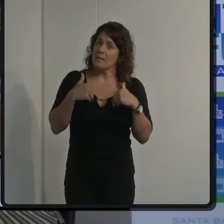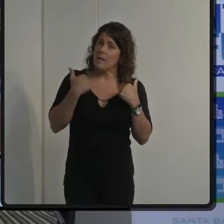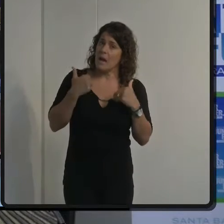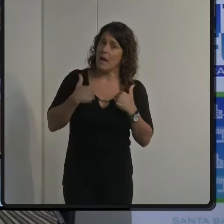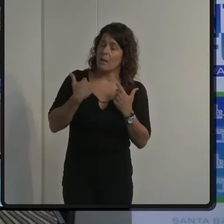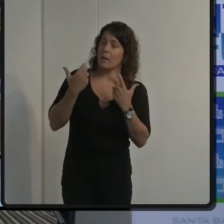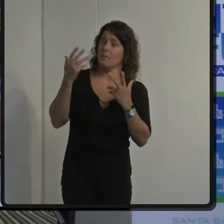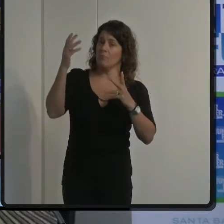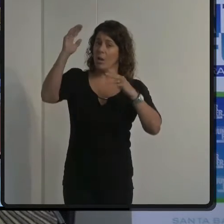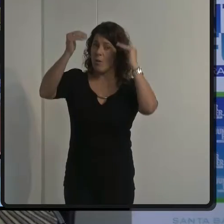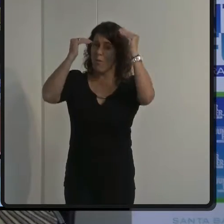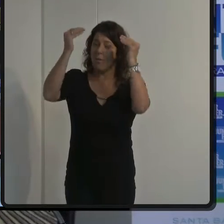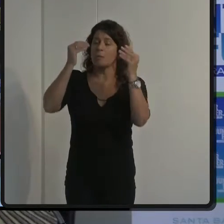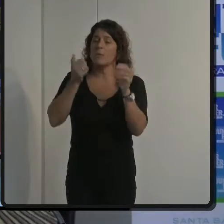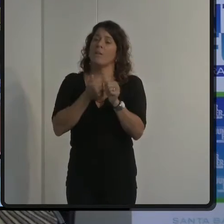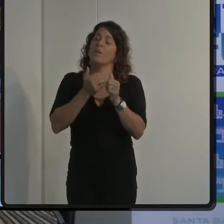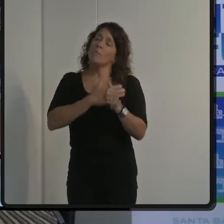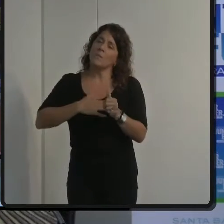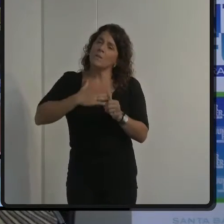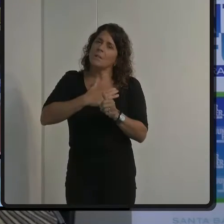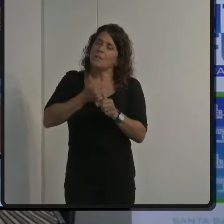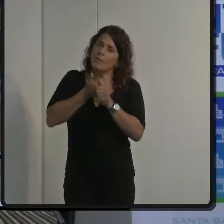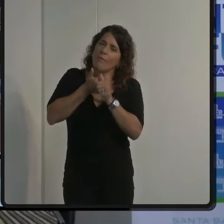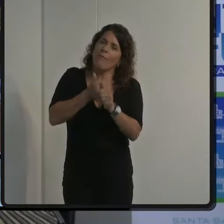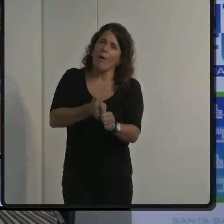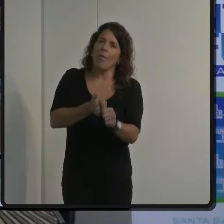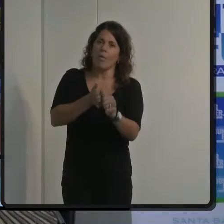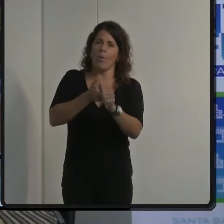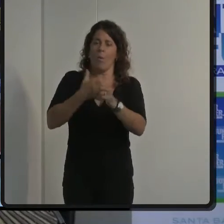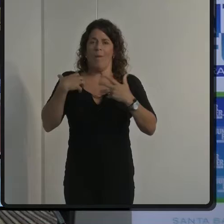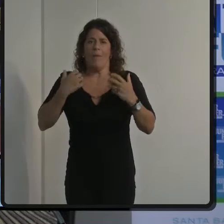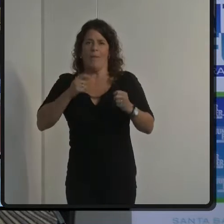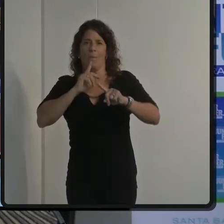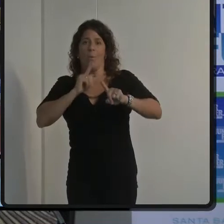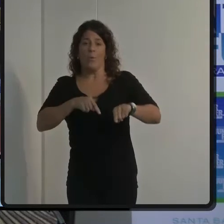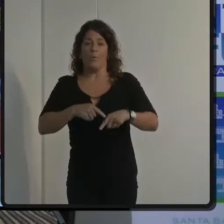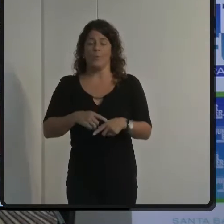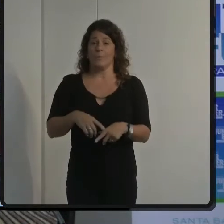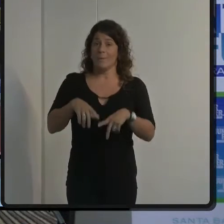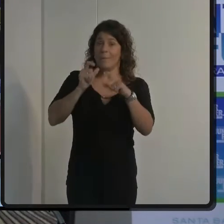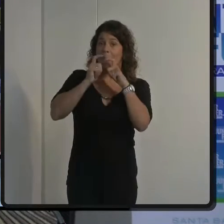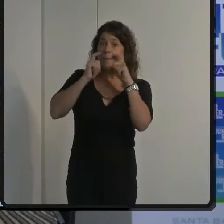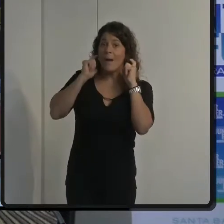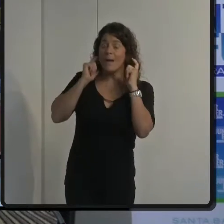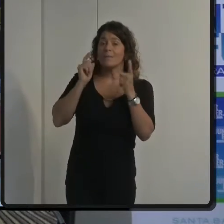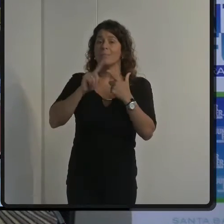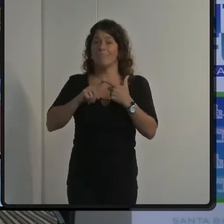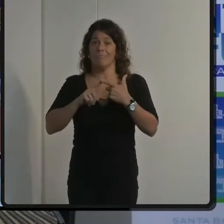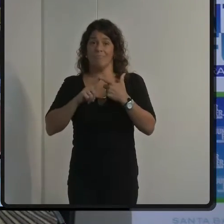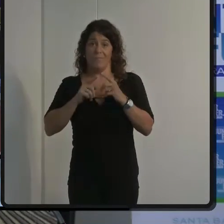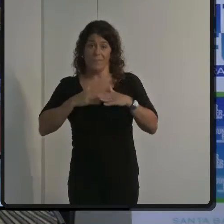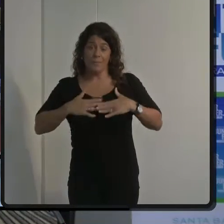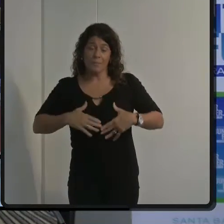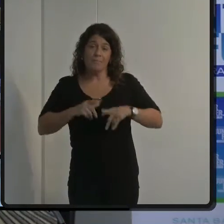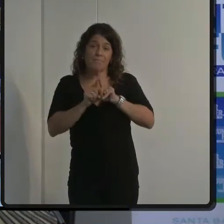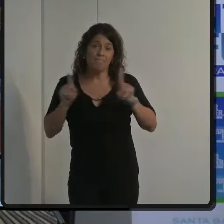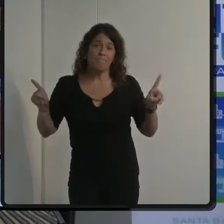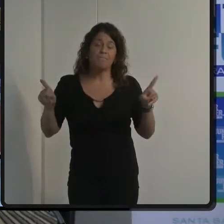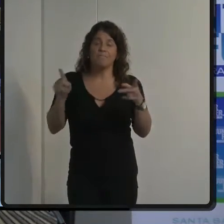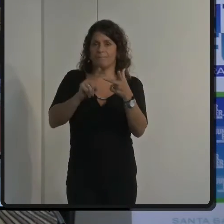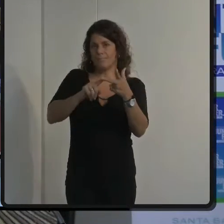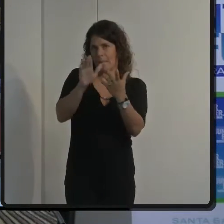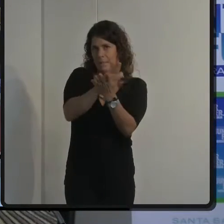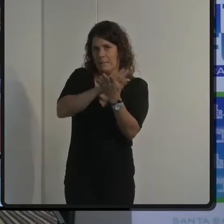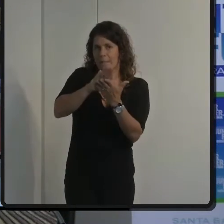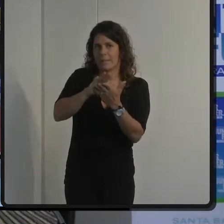diligent in following the health orders, to wear a mask, social distance, and avoid gatherings. Across the state